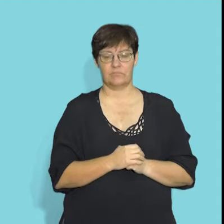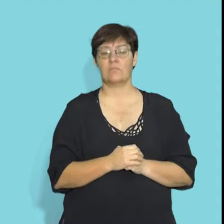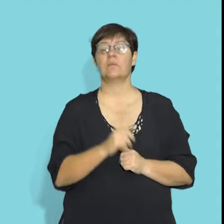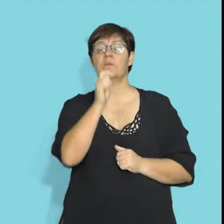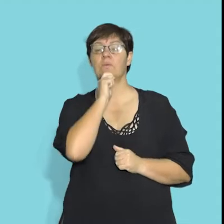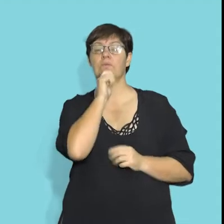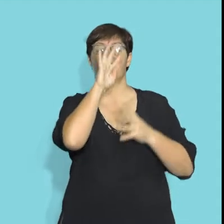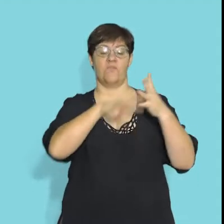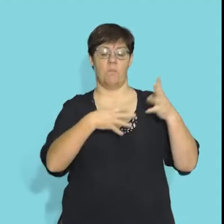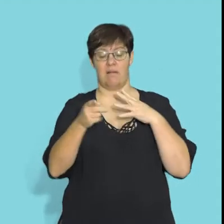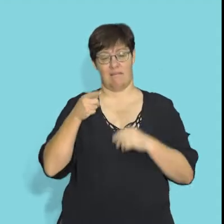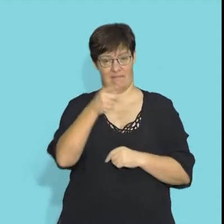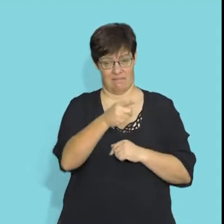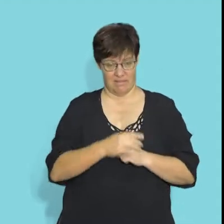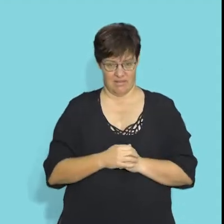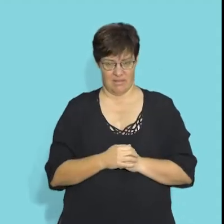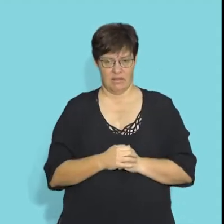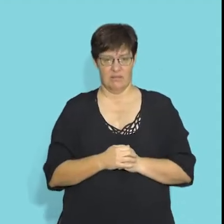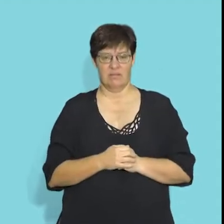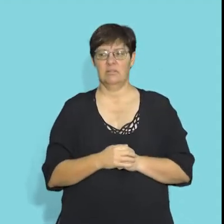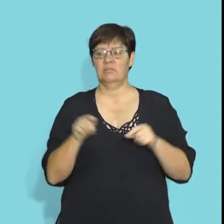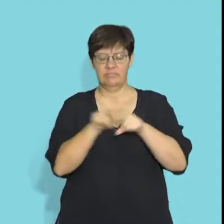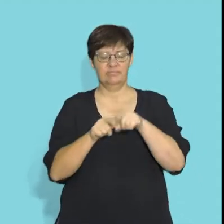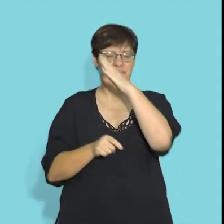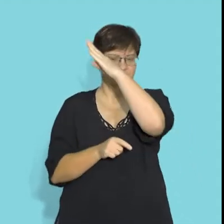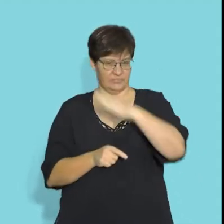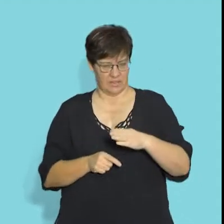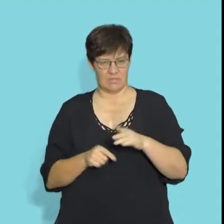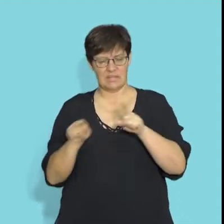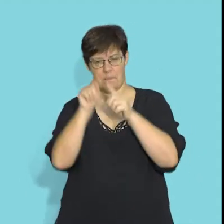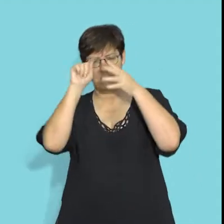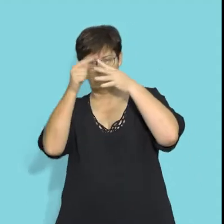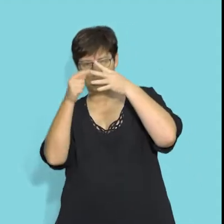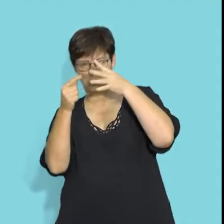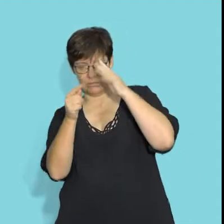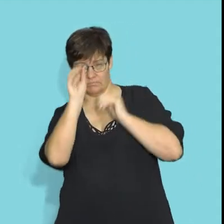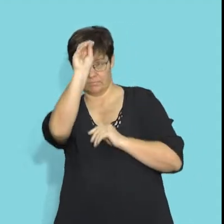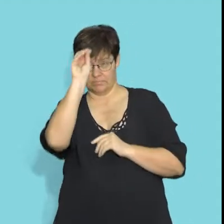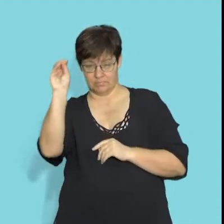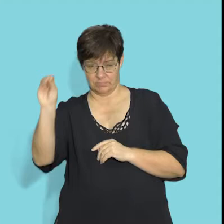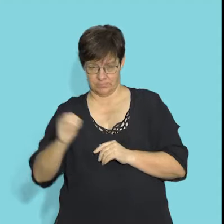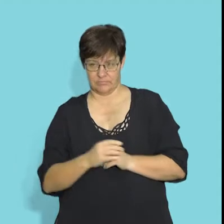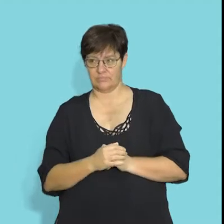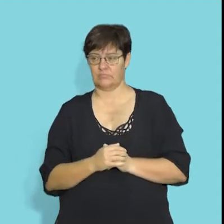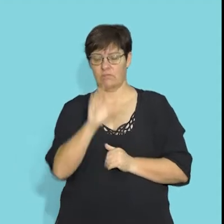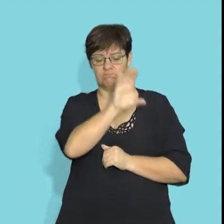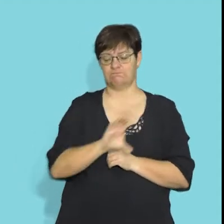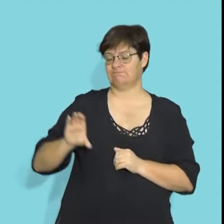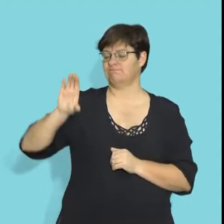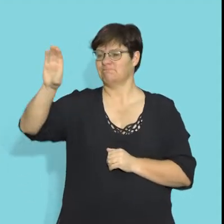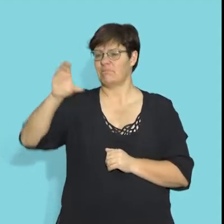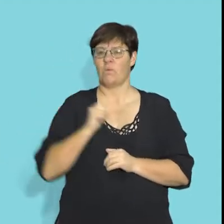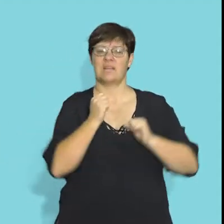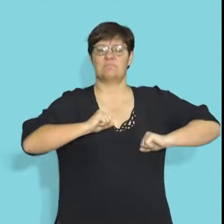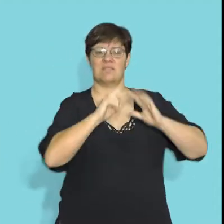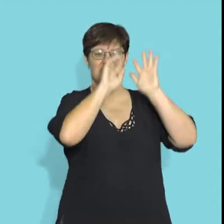is we're going to be using the formula. So here I've got the same line and the same points. I've just put the sketch in the corner here so that I've got a